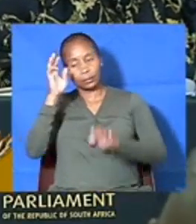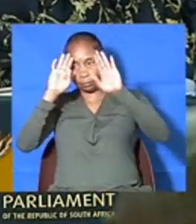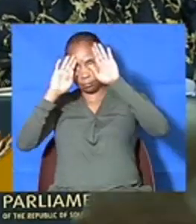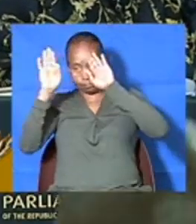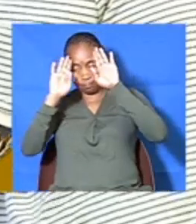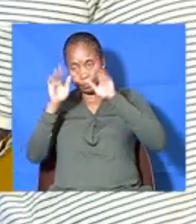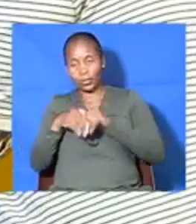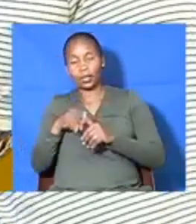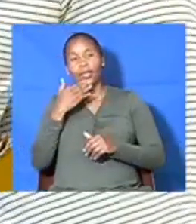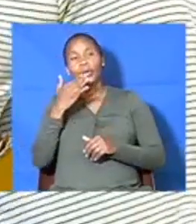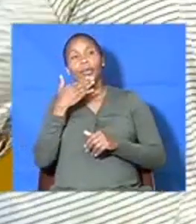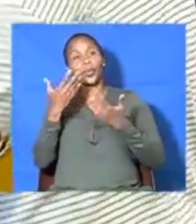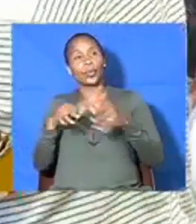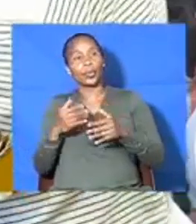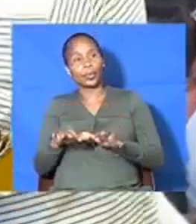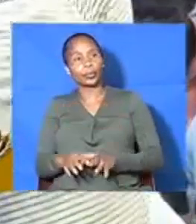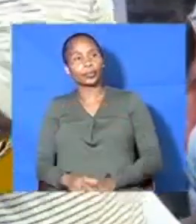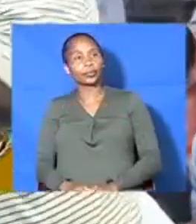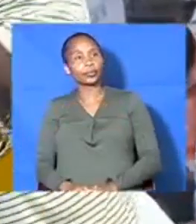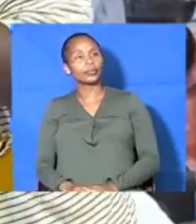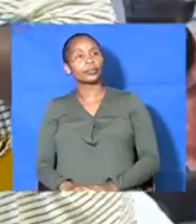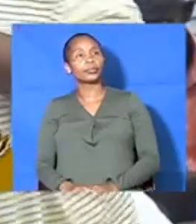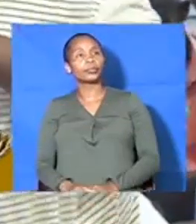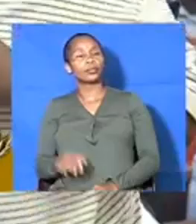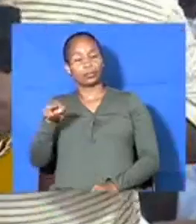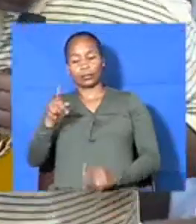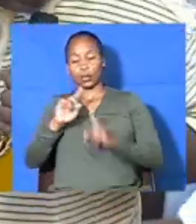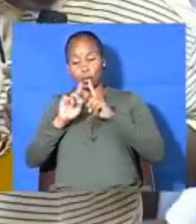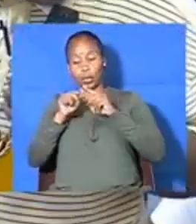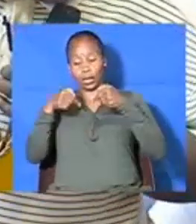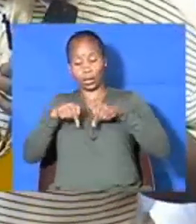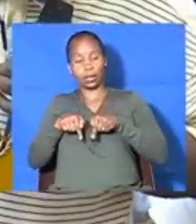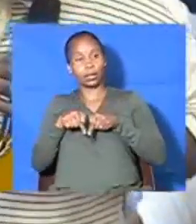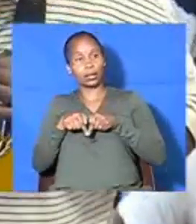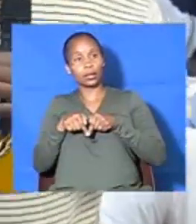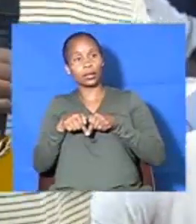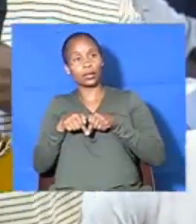Chairperson, I don't want to waste this